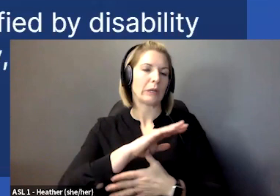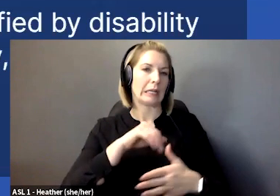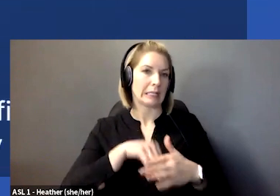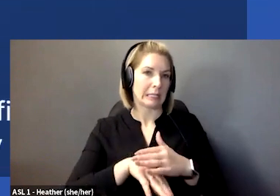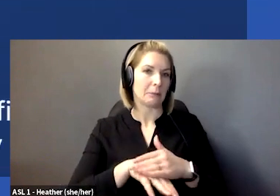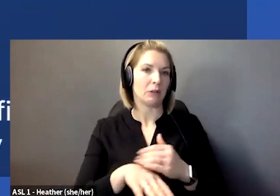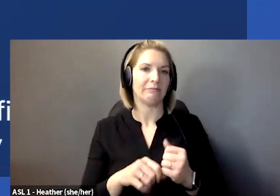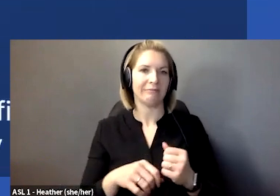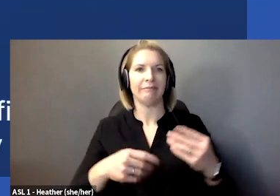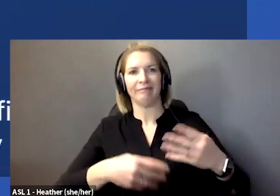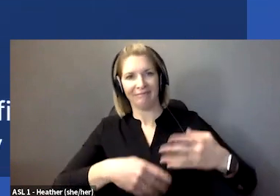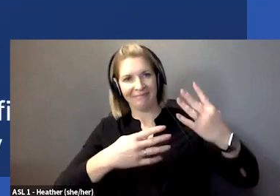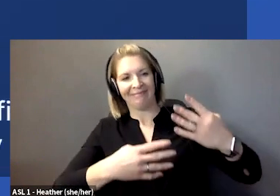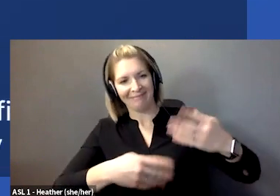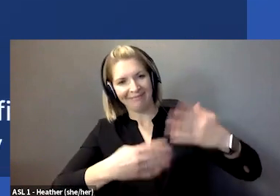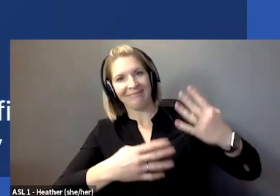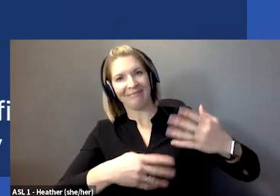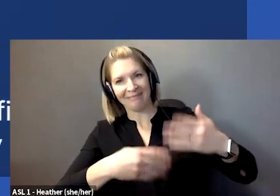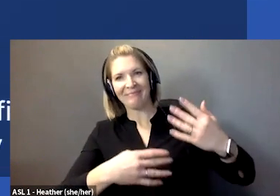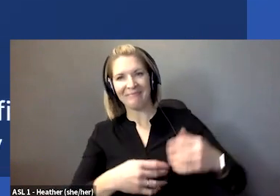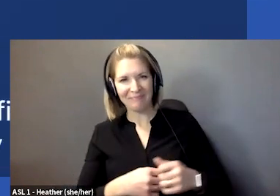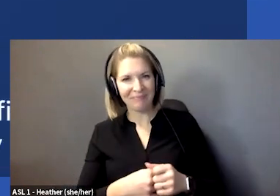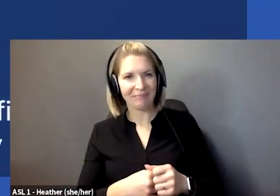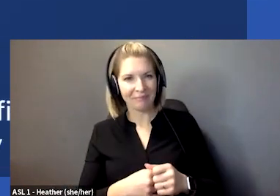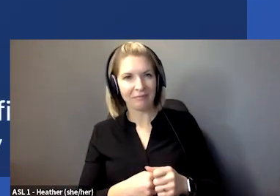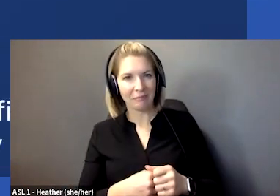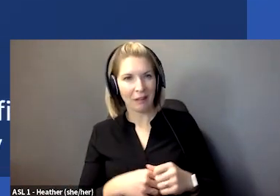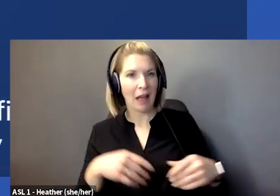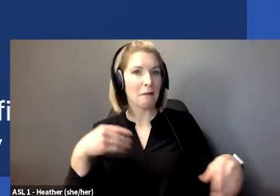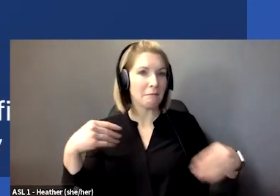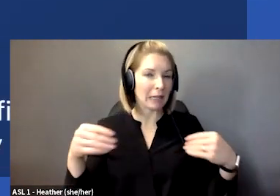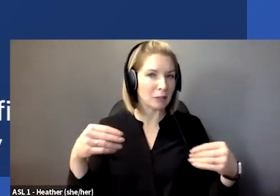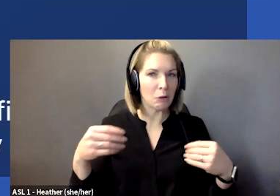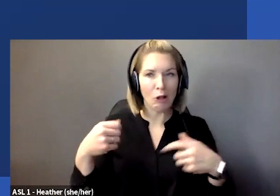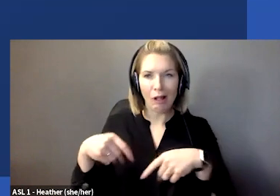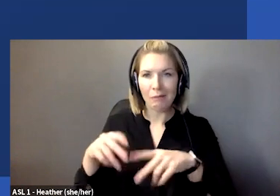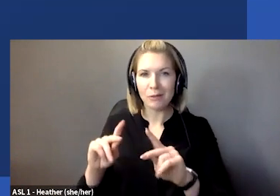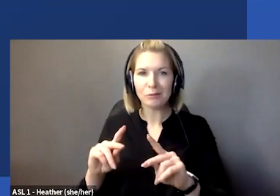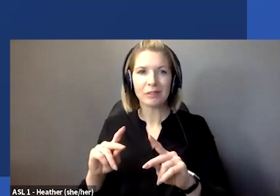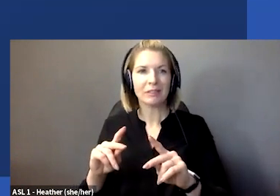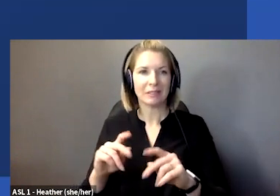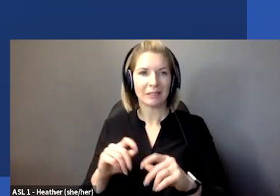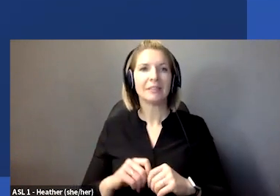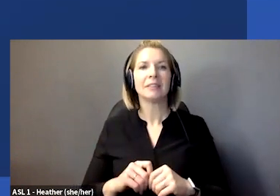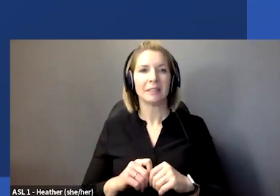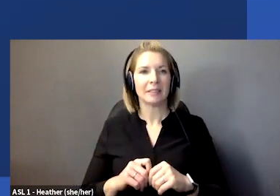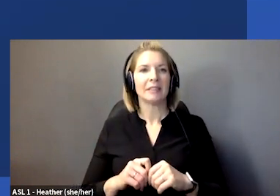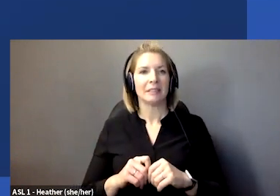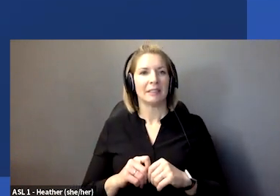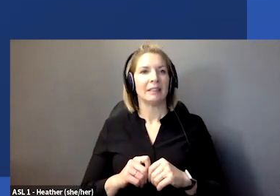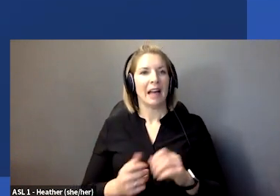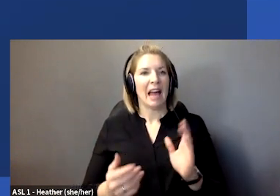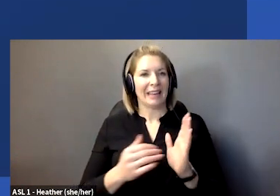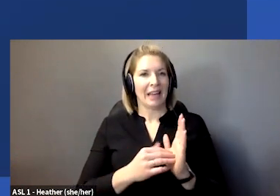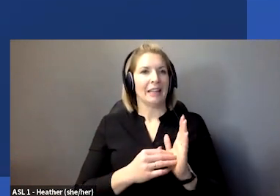So lots of different things, physical accessibility and flexible opportunities. So we're seeing some key themes